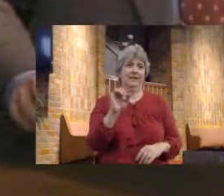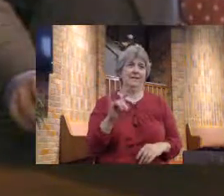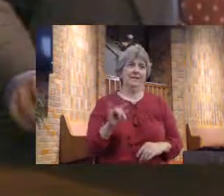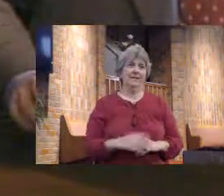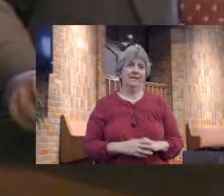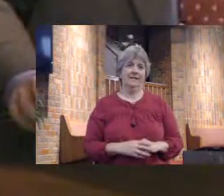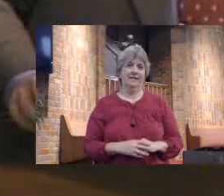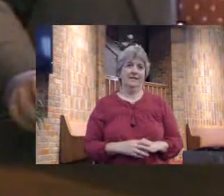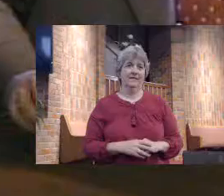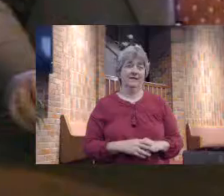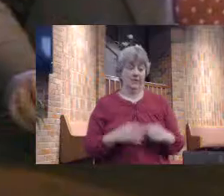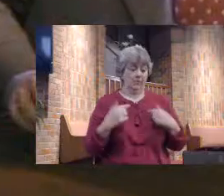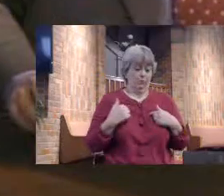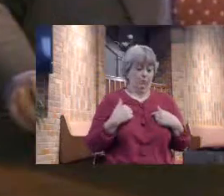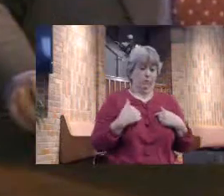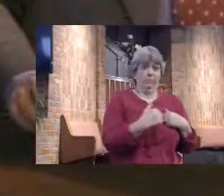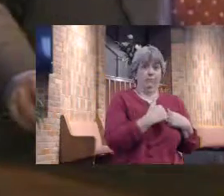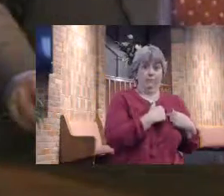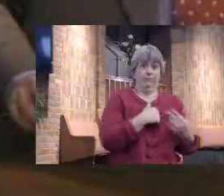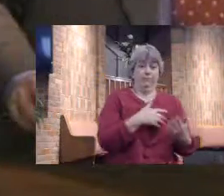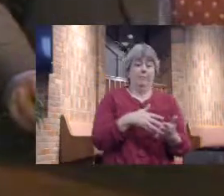Weakness.